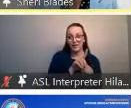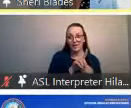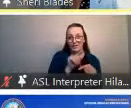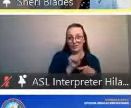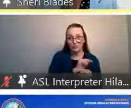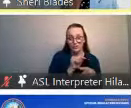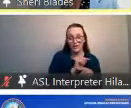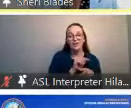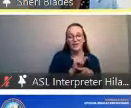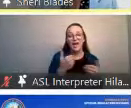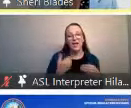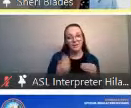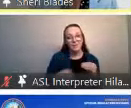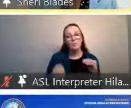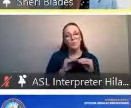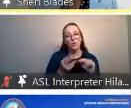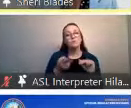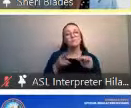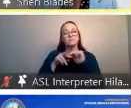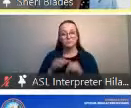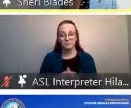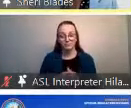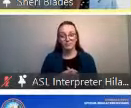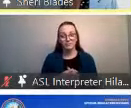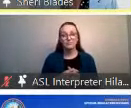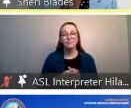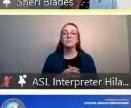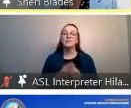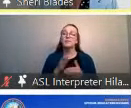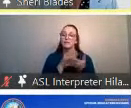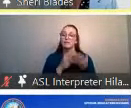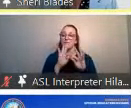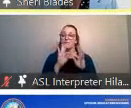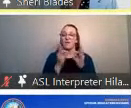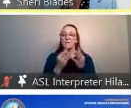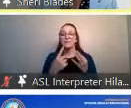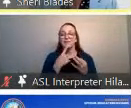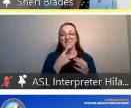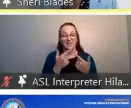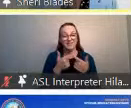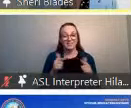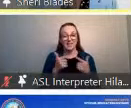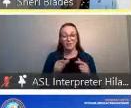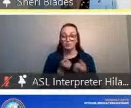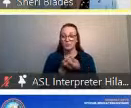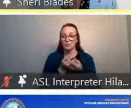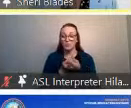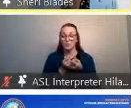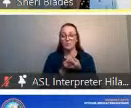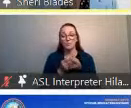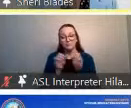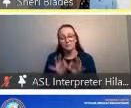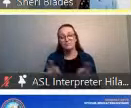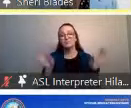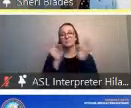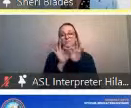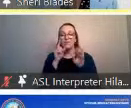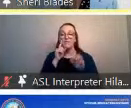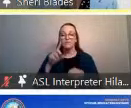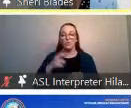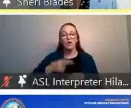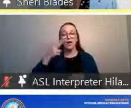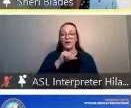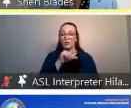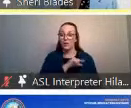Mixtec communities shared that language support was important in defining high quality. The Black